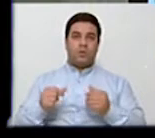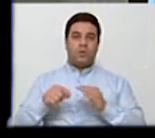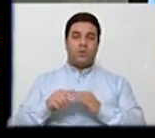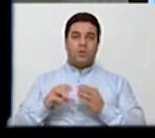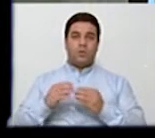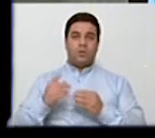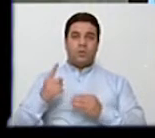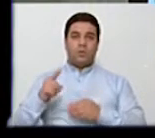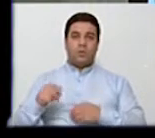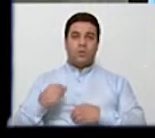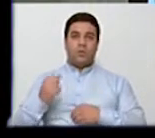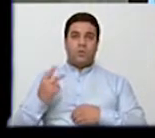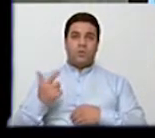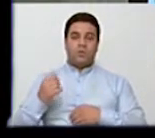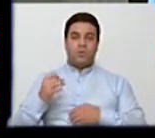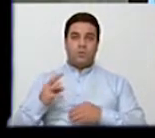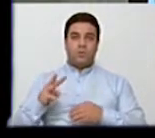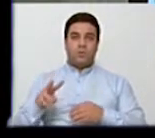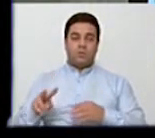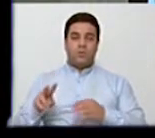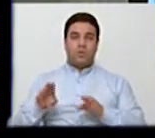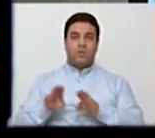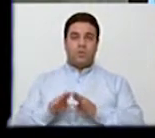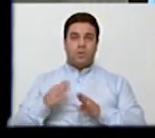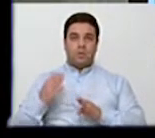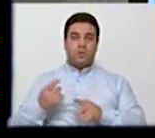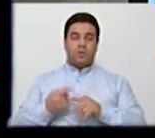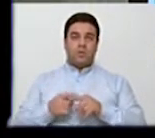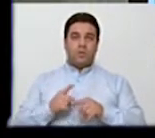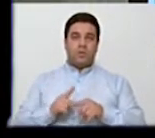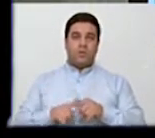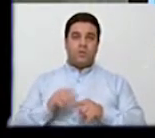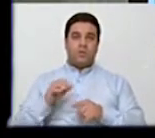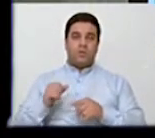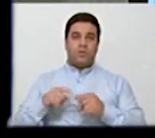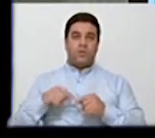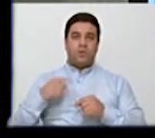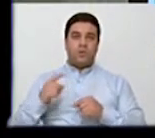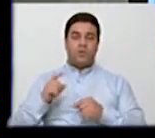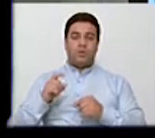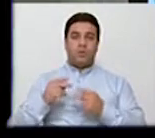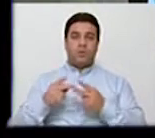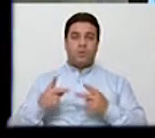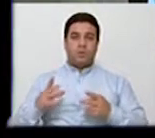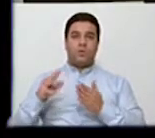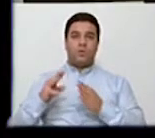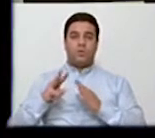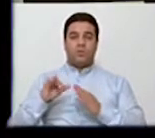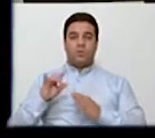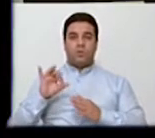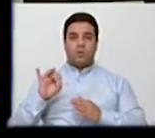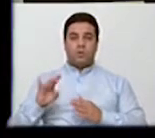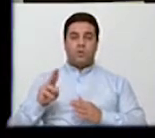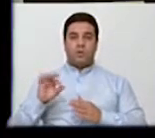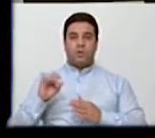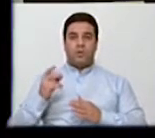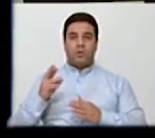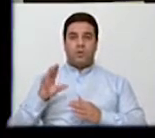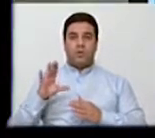esa 1.13 gram taqsim mililitrga teng ekanligi va keyingi hosil bo'lgan eritmaning molar